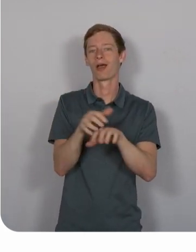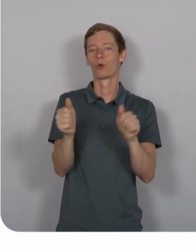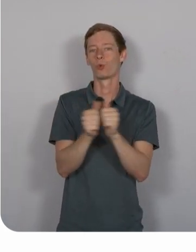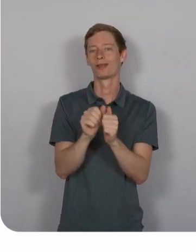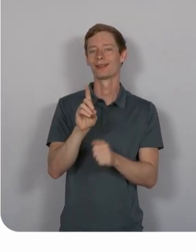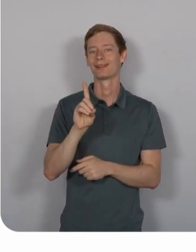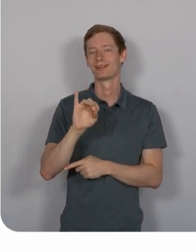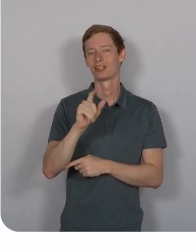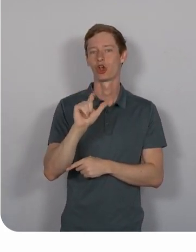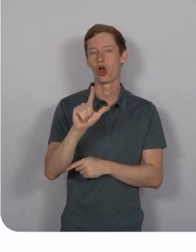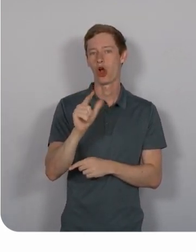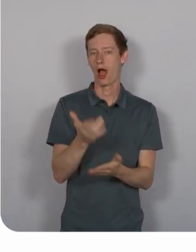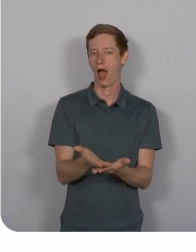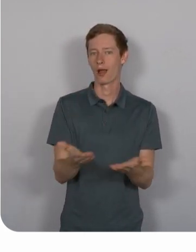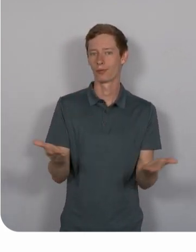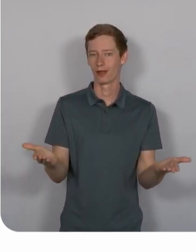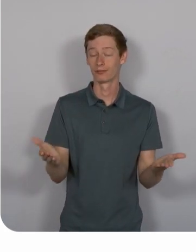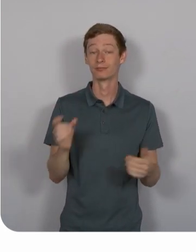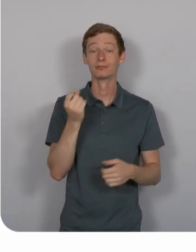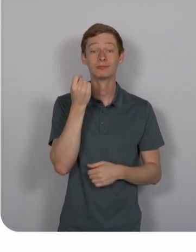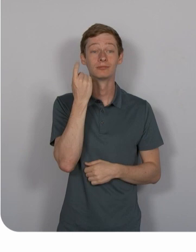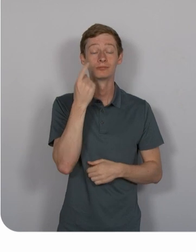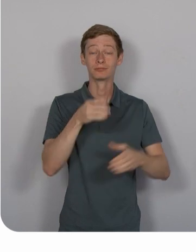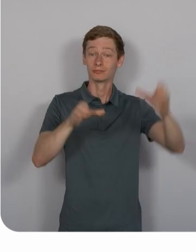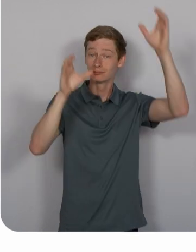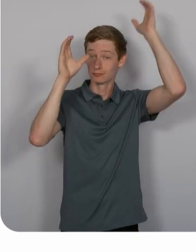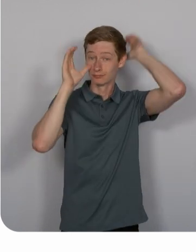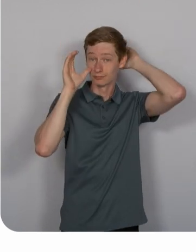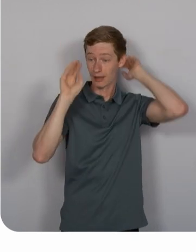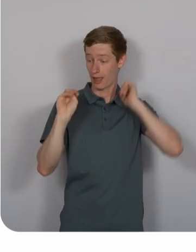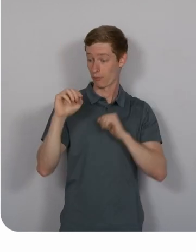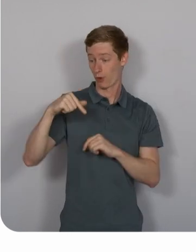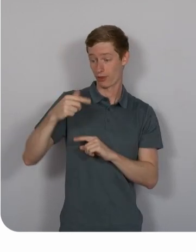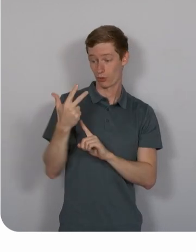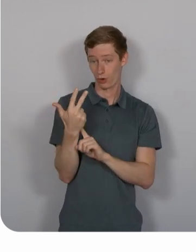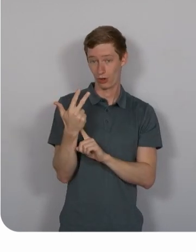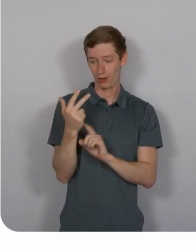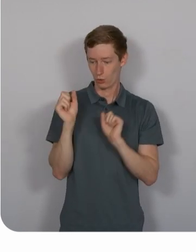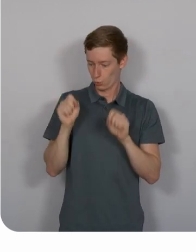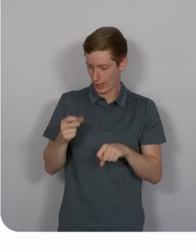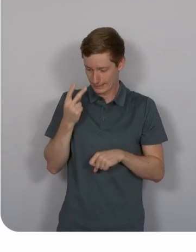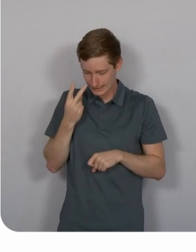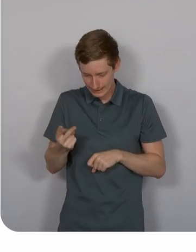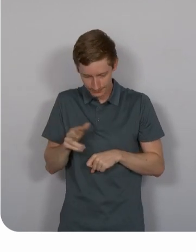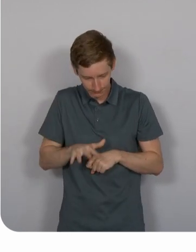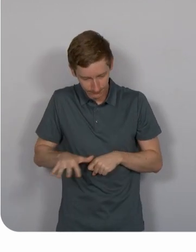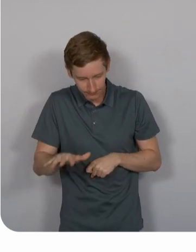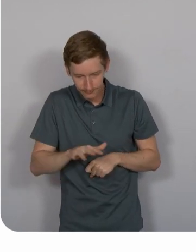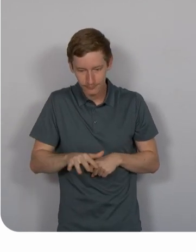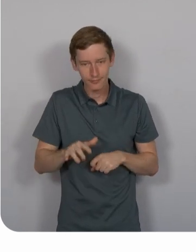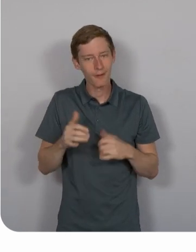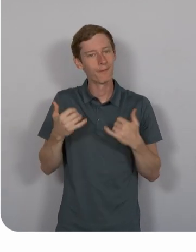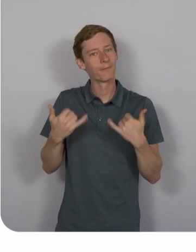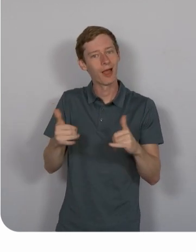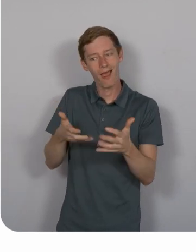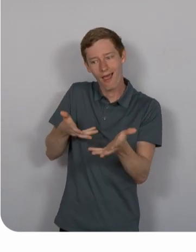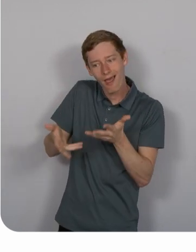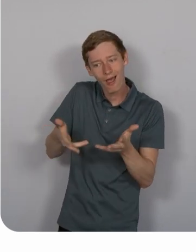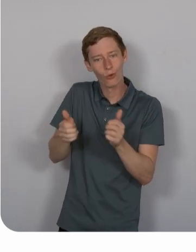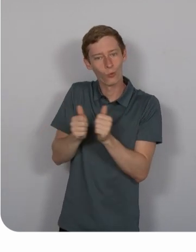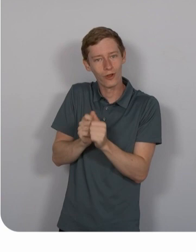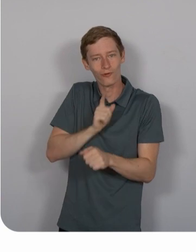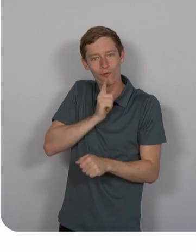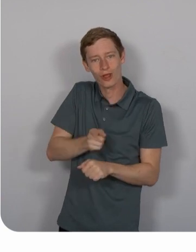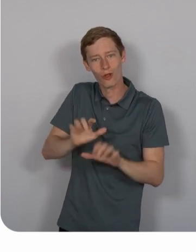the world. You know, Quest 3, it understands your space, so you can play with the world around you. You can